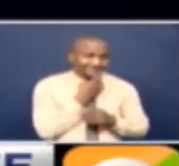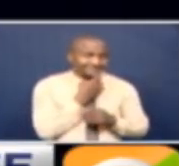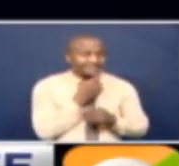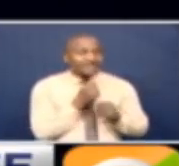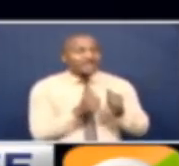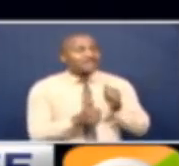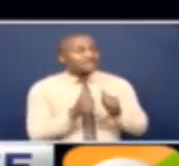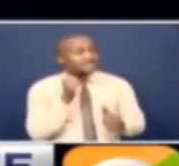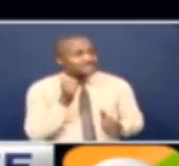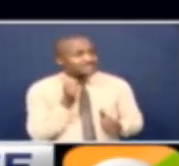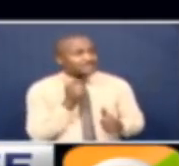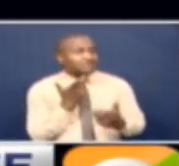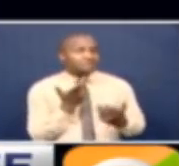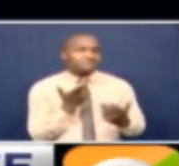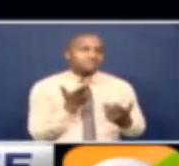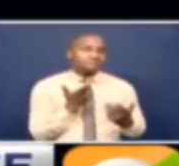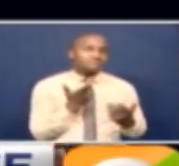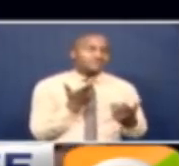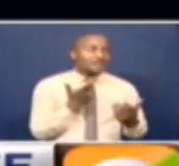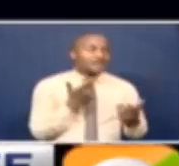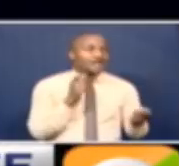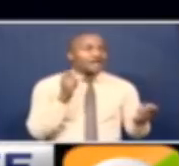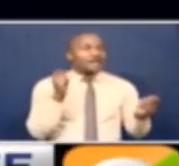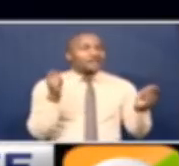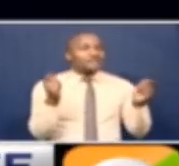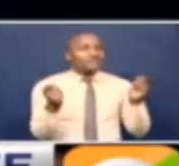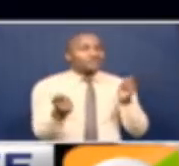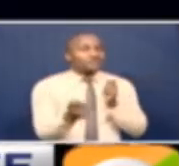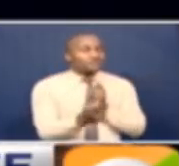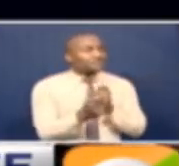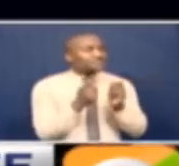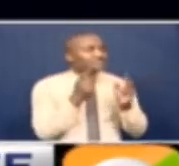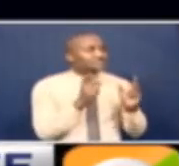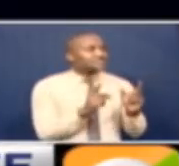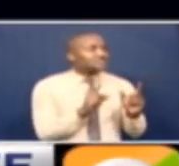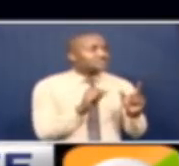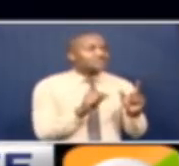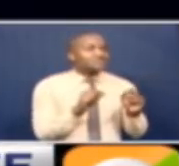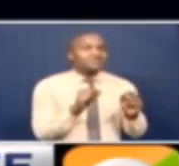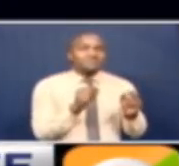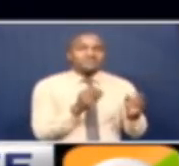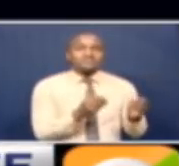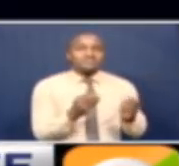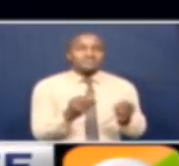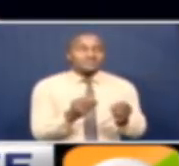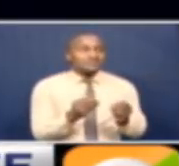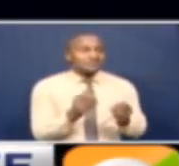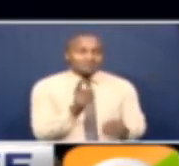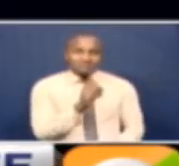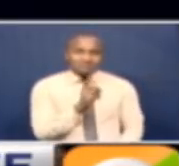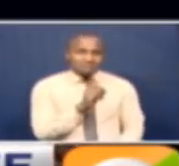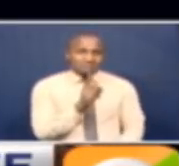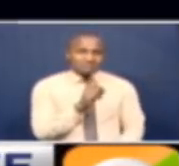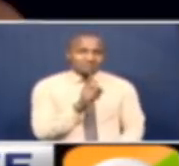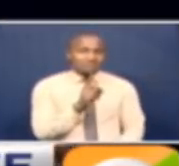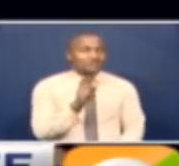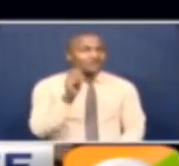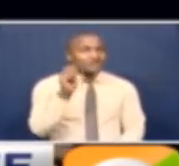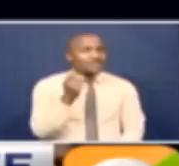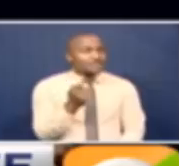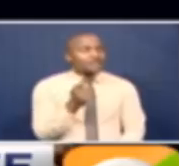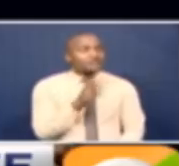a revolution is actually eating ice cream, or resistance is a romantic holiday. Kenyans have